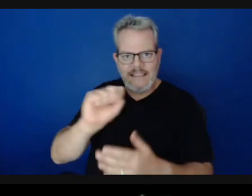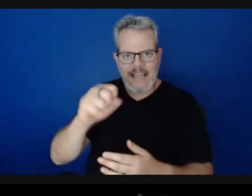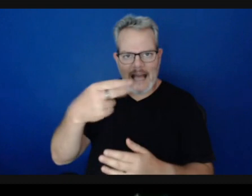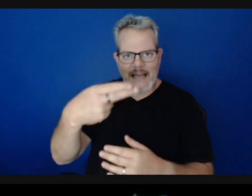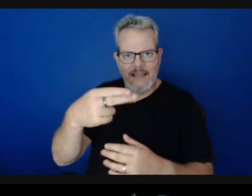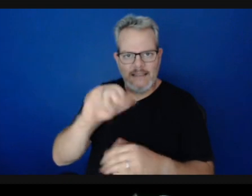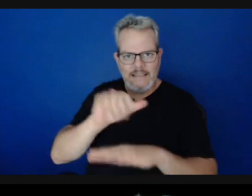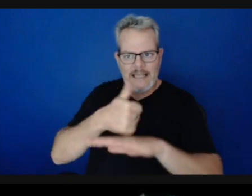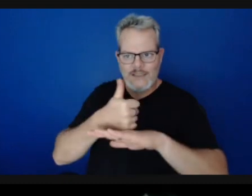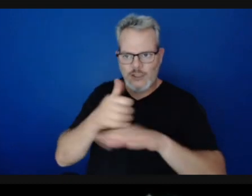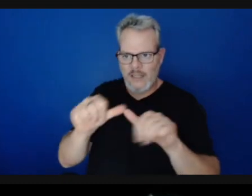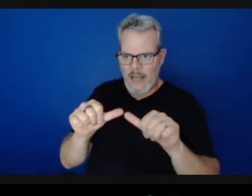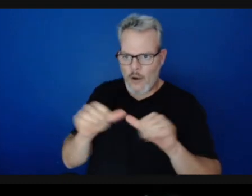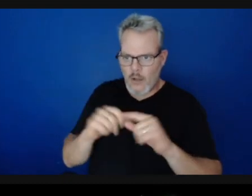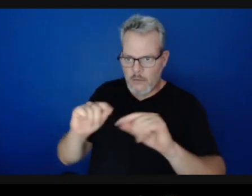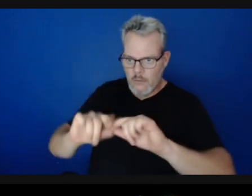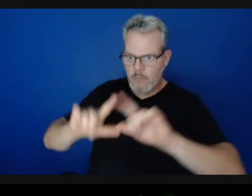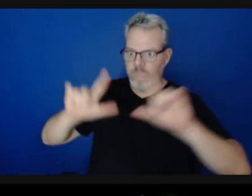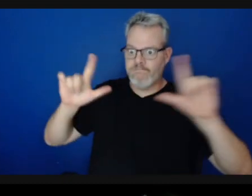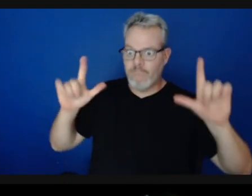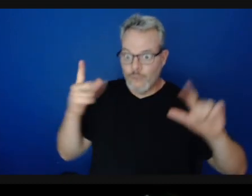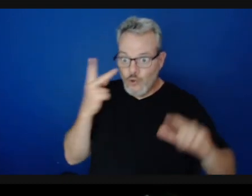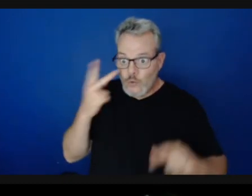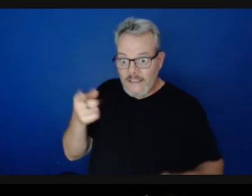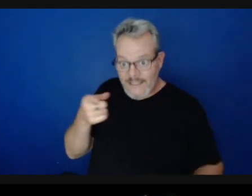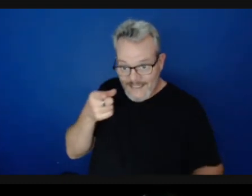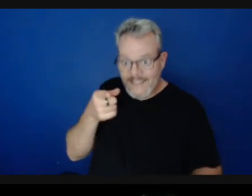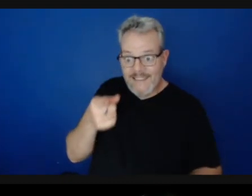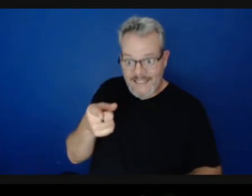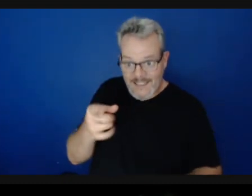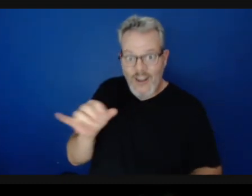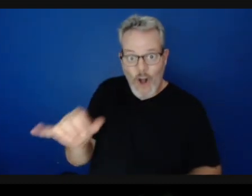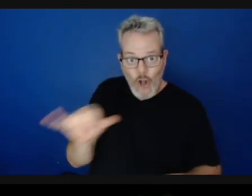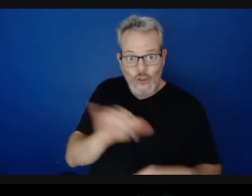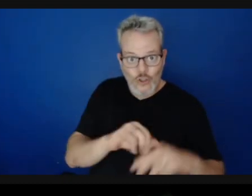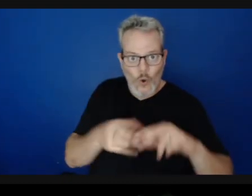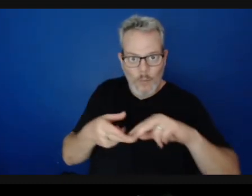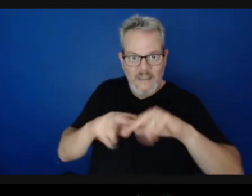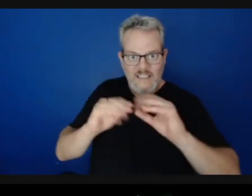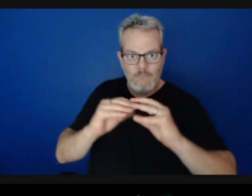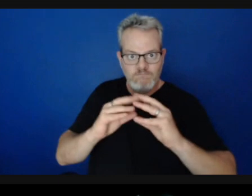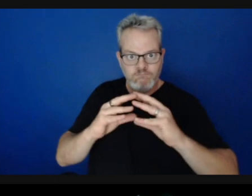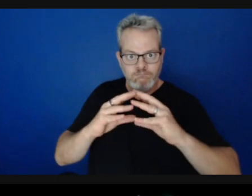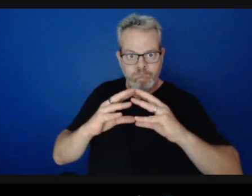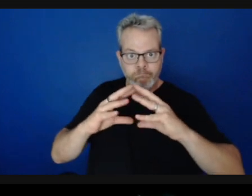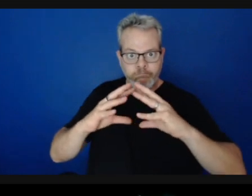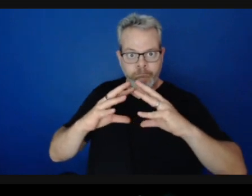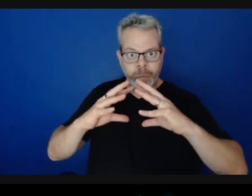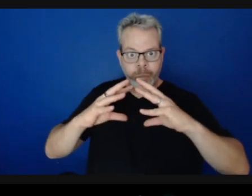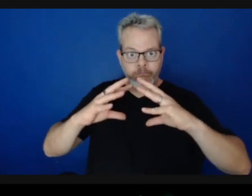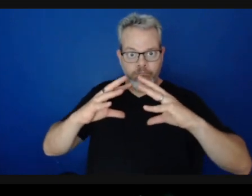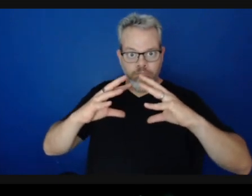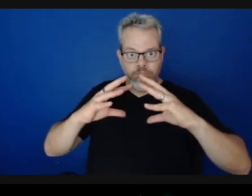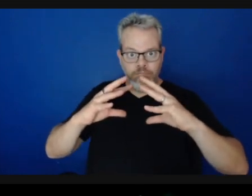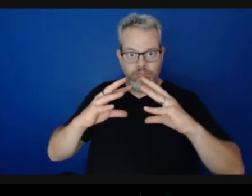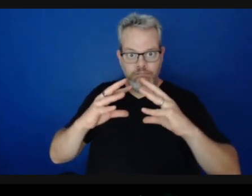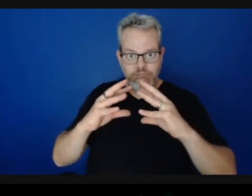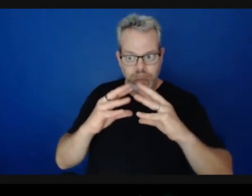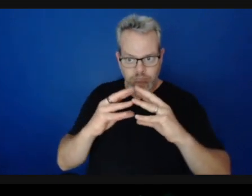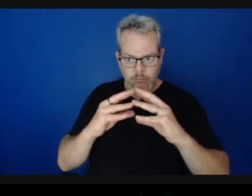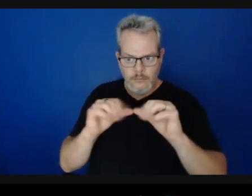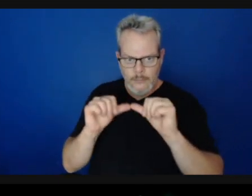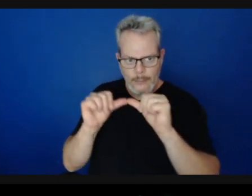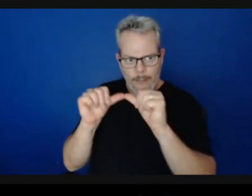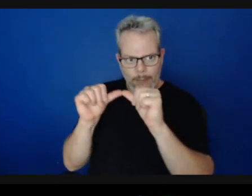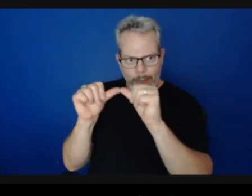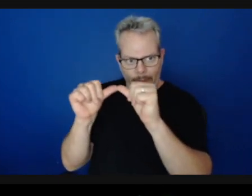Let's zoom it in, and you can see that it has also been inflating, and perhaps a little more uniformly compared to